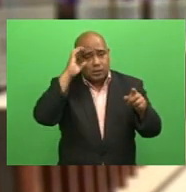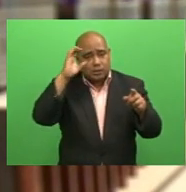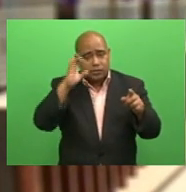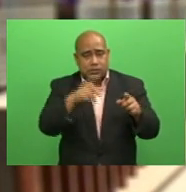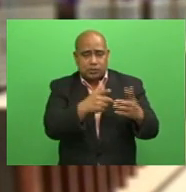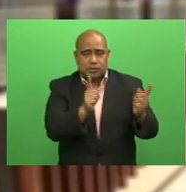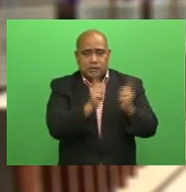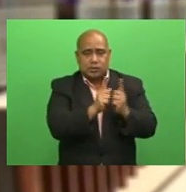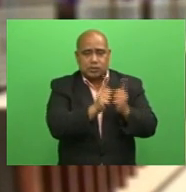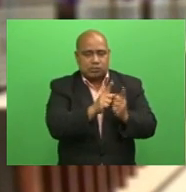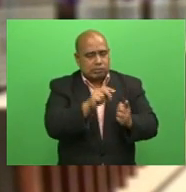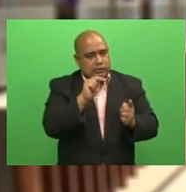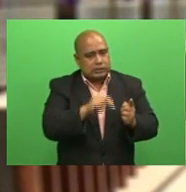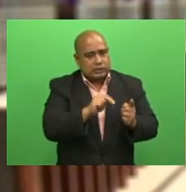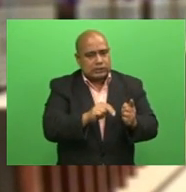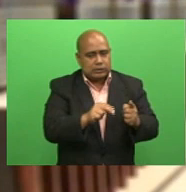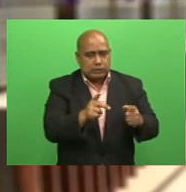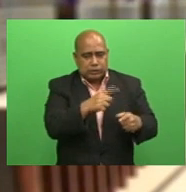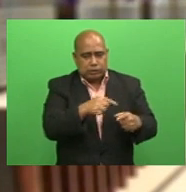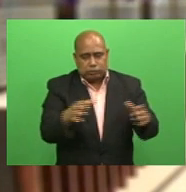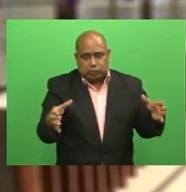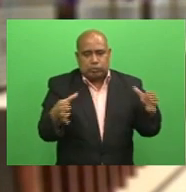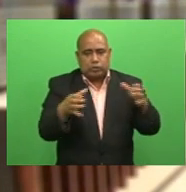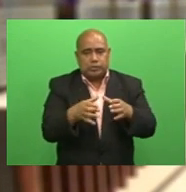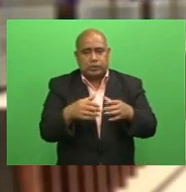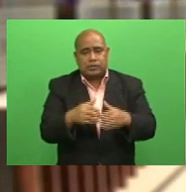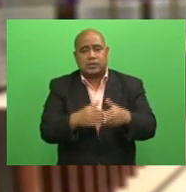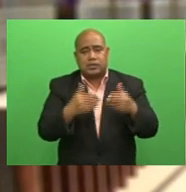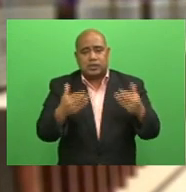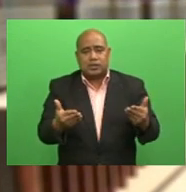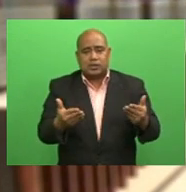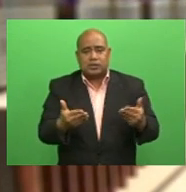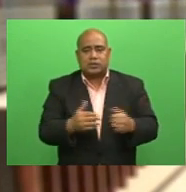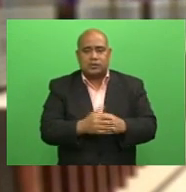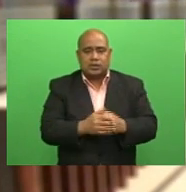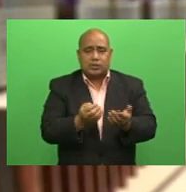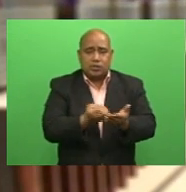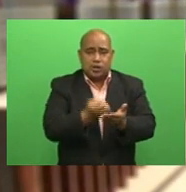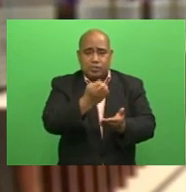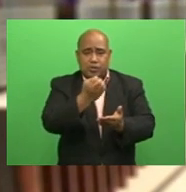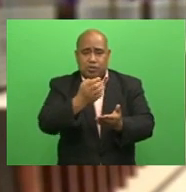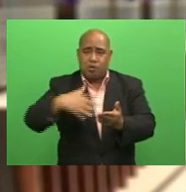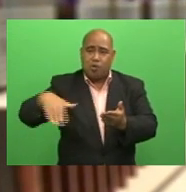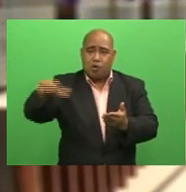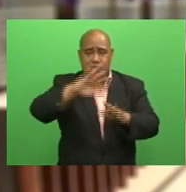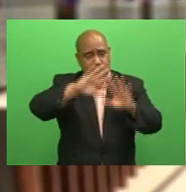economic easing in the face of stuttering economy and rocky trade negotiations with